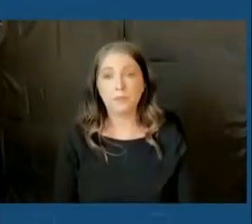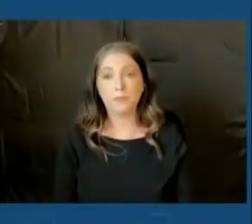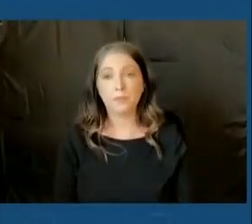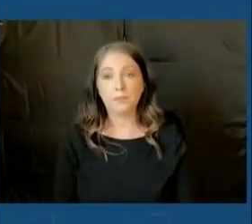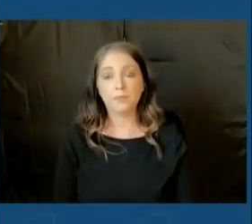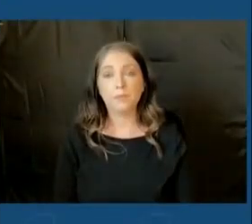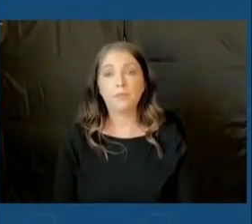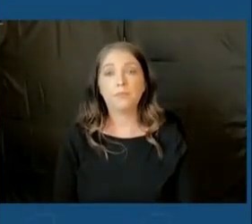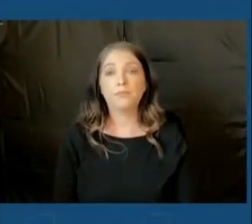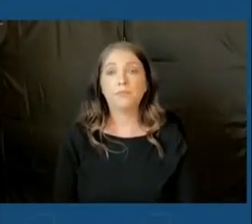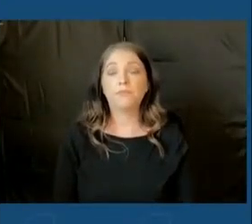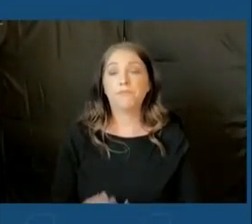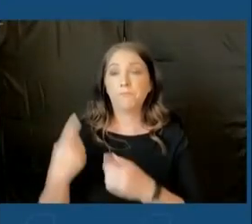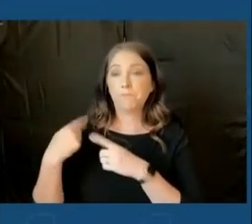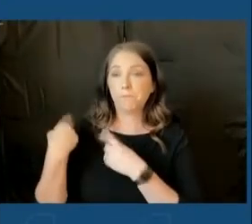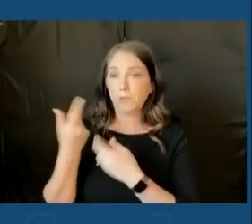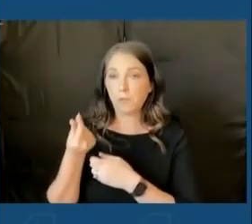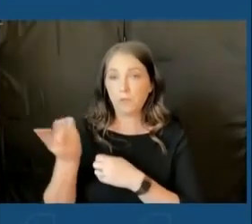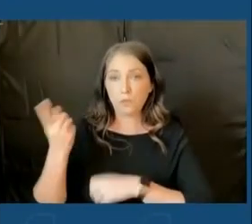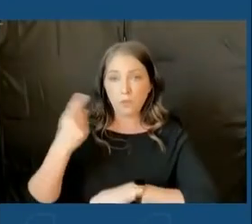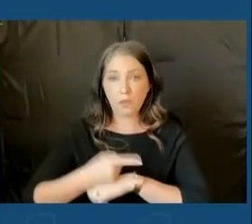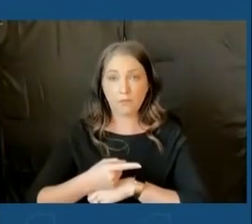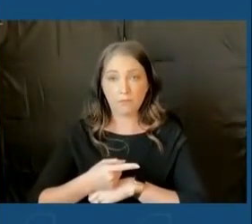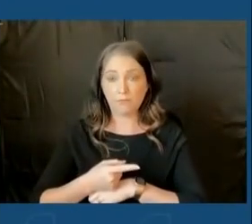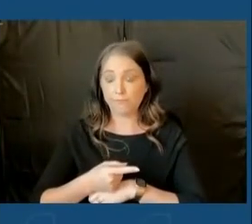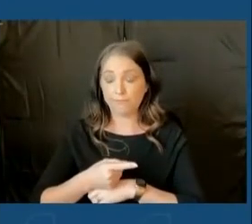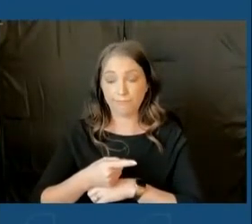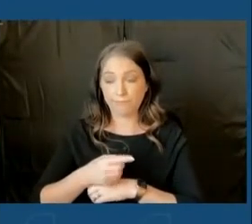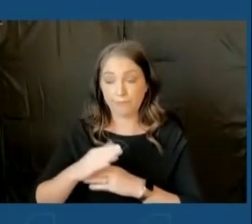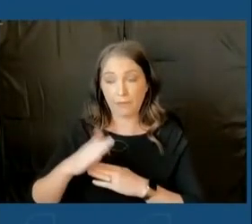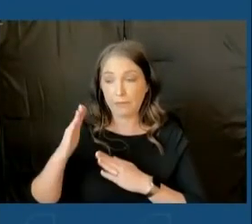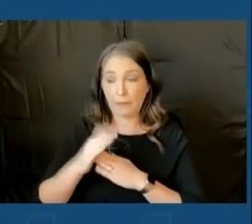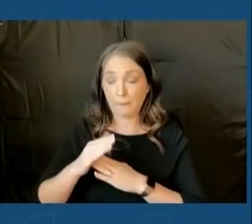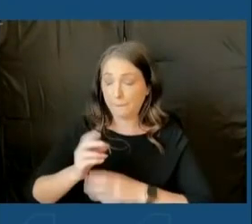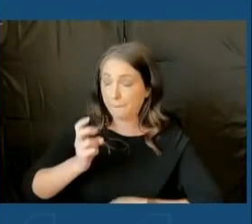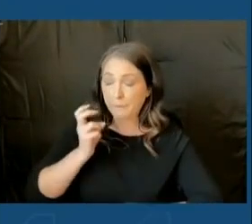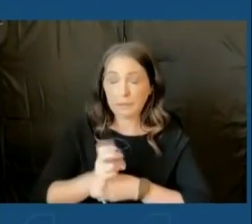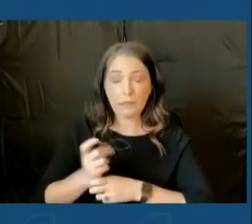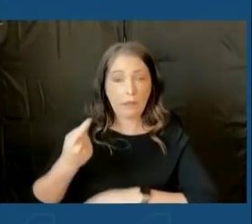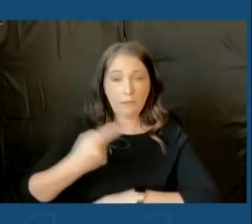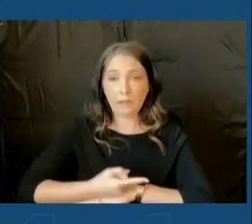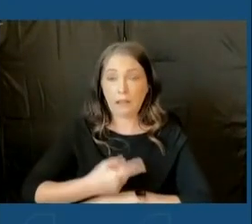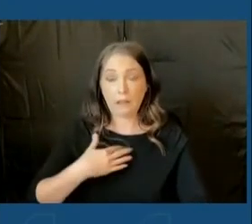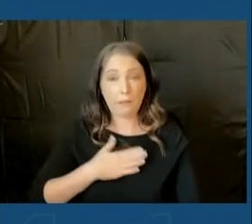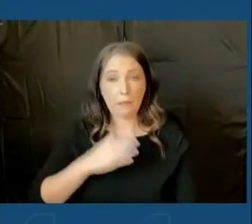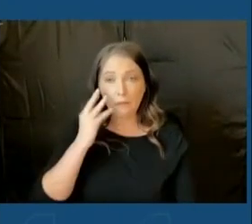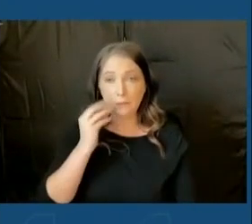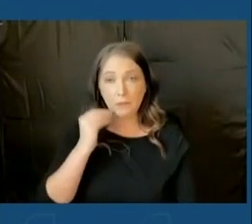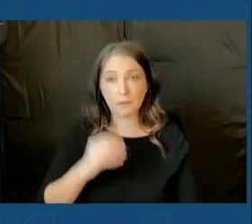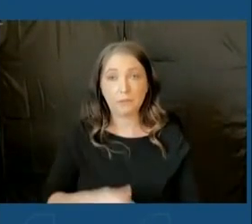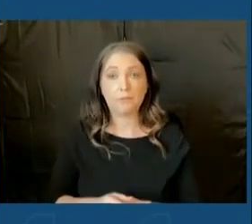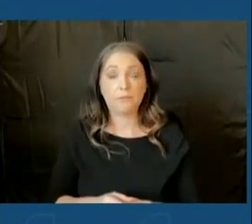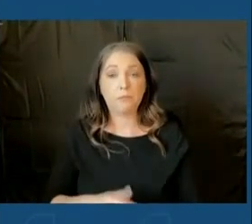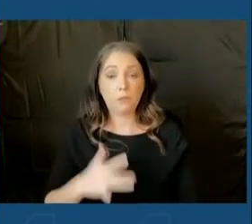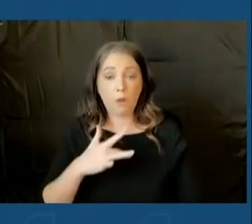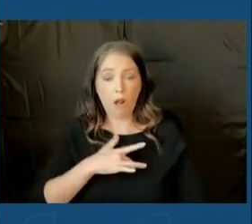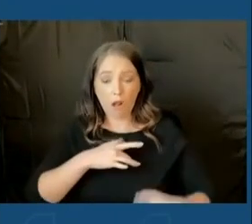The past few days have been among the most difficult in my life. The hearts of every single New Yorker are literally broken in